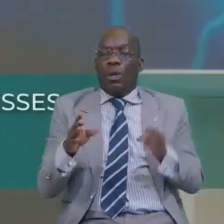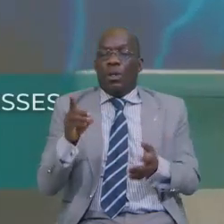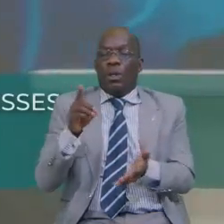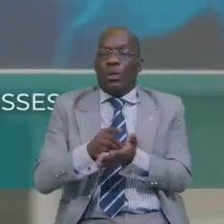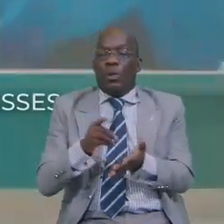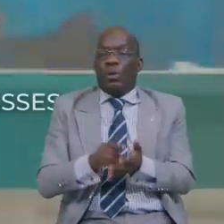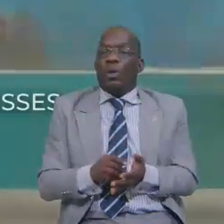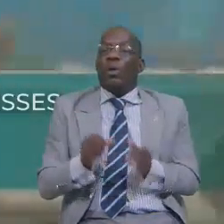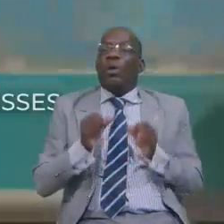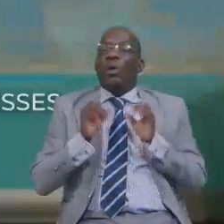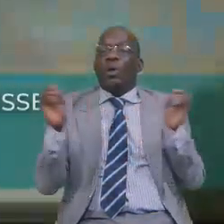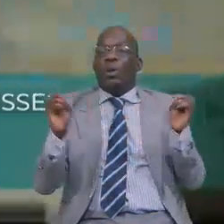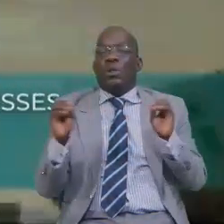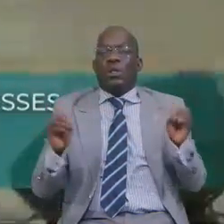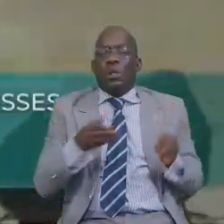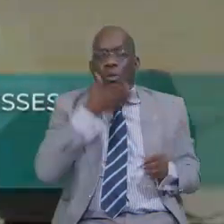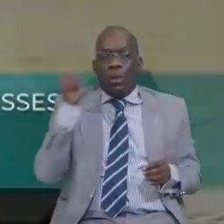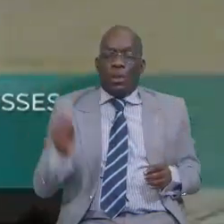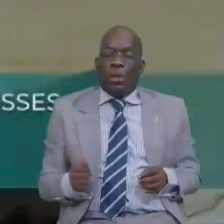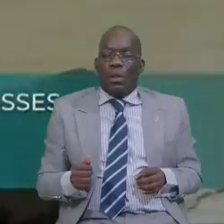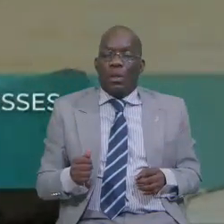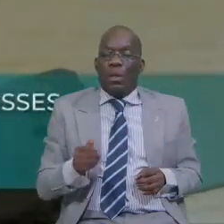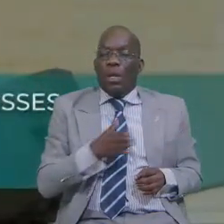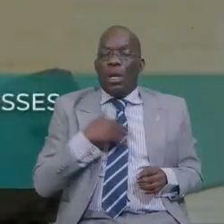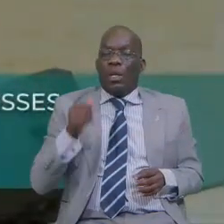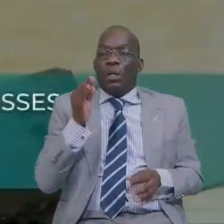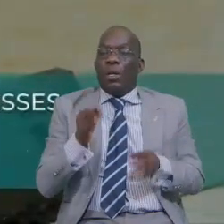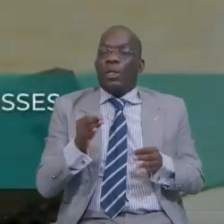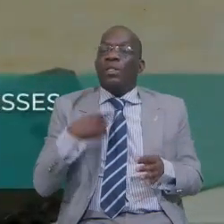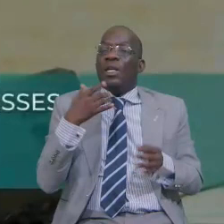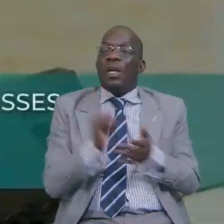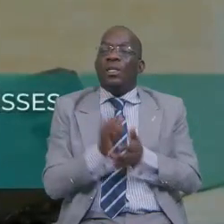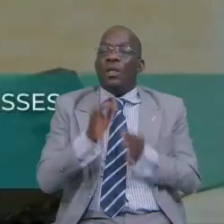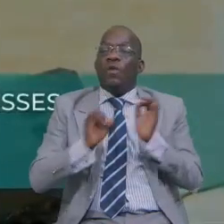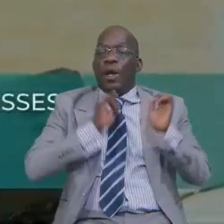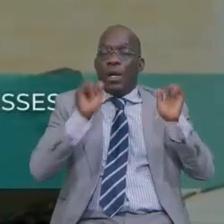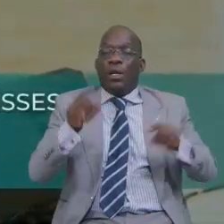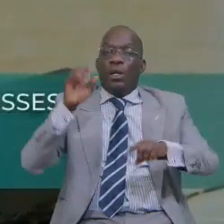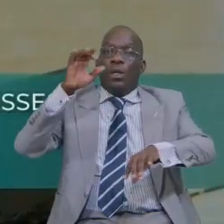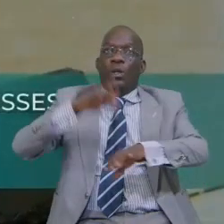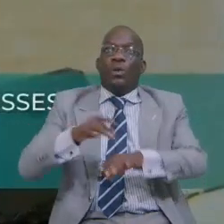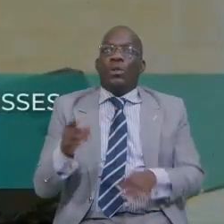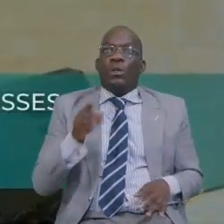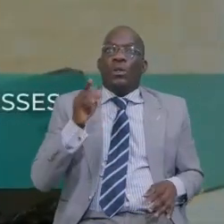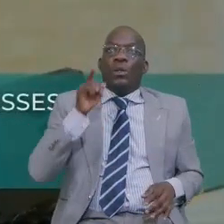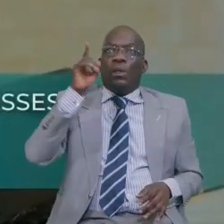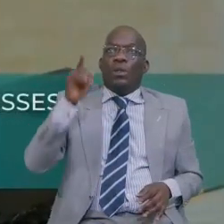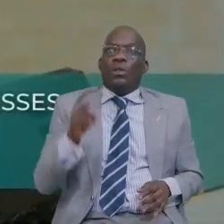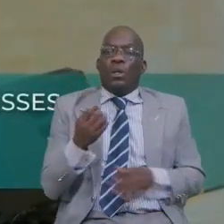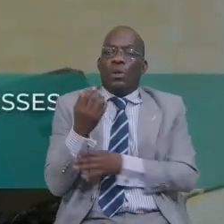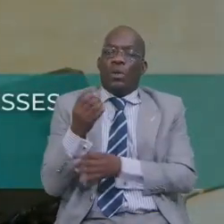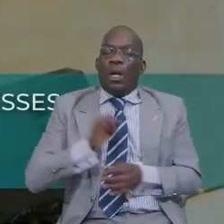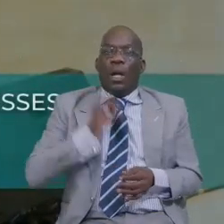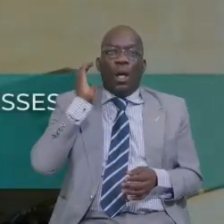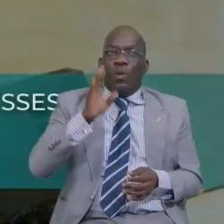she said, if I only touch the hem of his garment, I shall be made whole. And she was made whole. It was